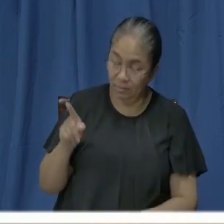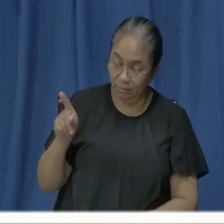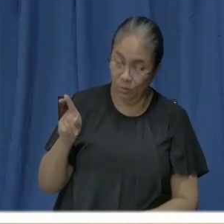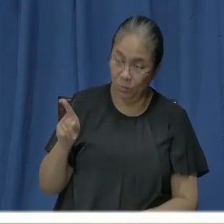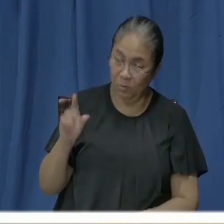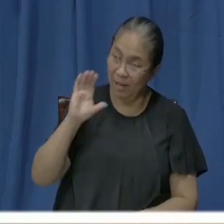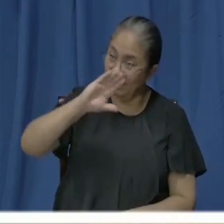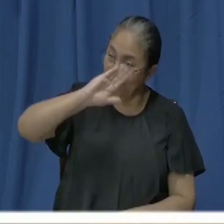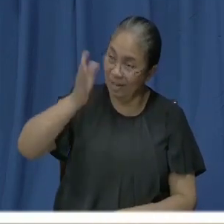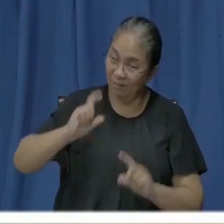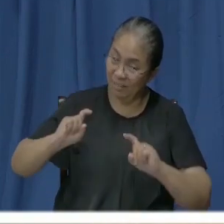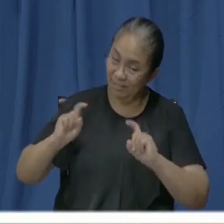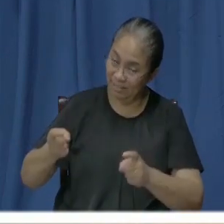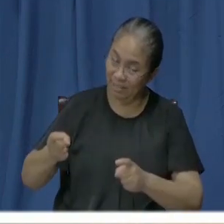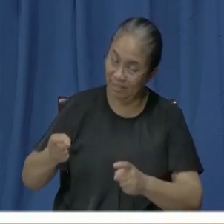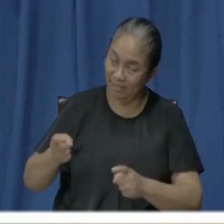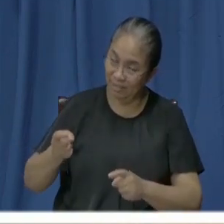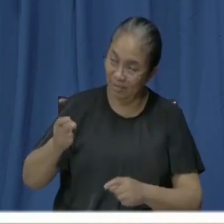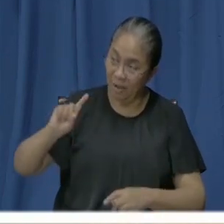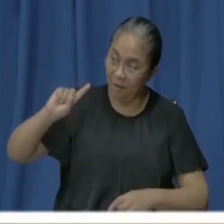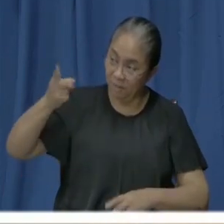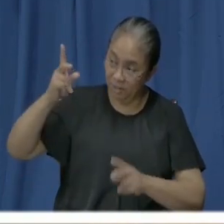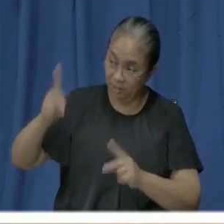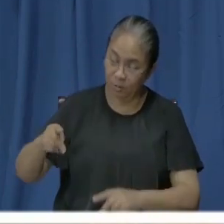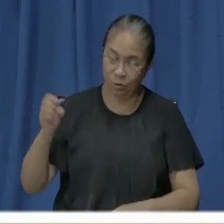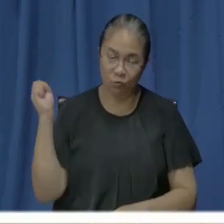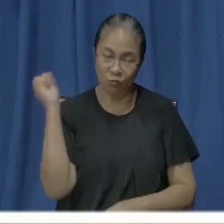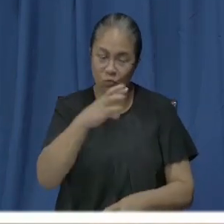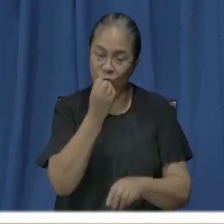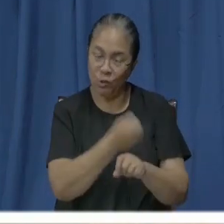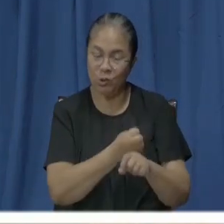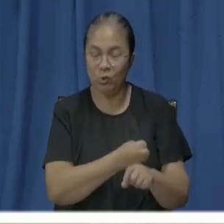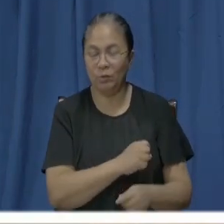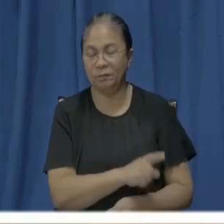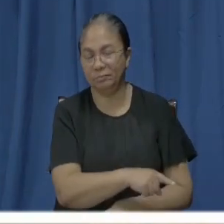has not sinned, let them be the first to throw the stone at her."